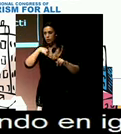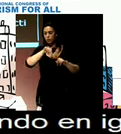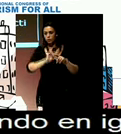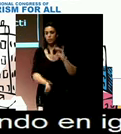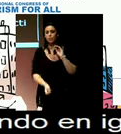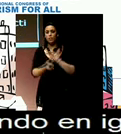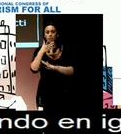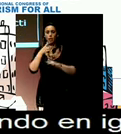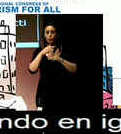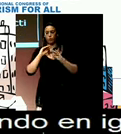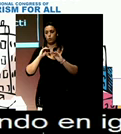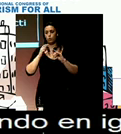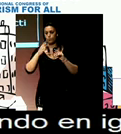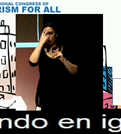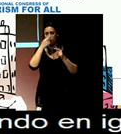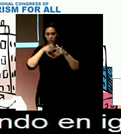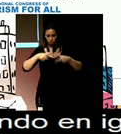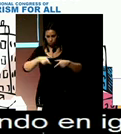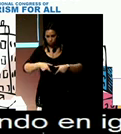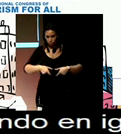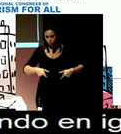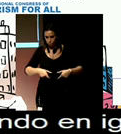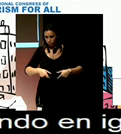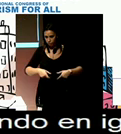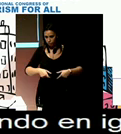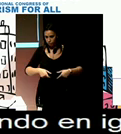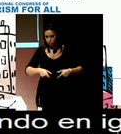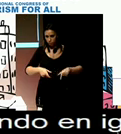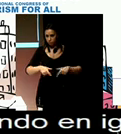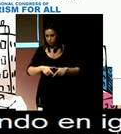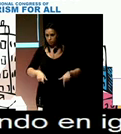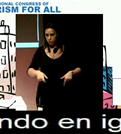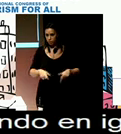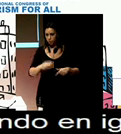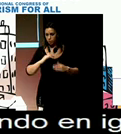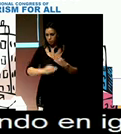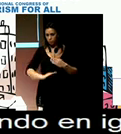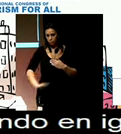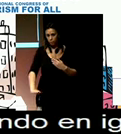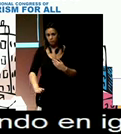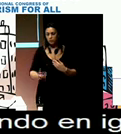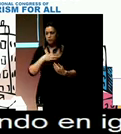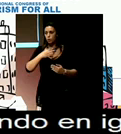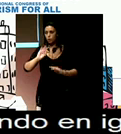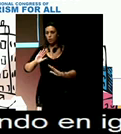have launched some tickets that you will already have been given.